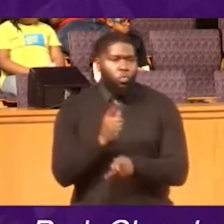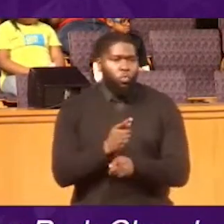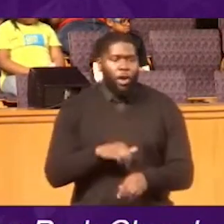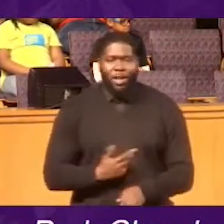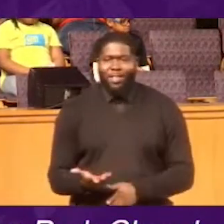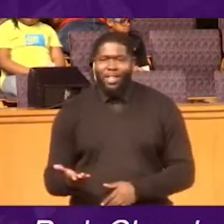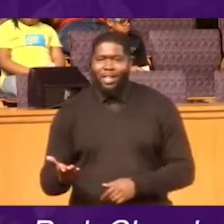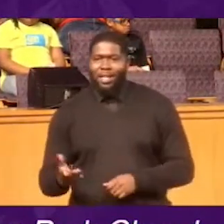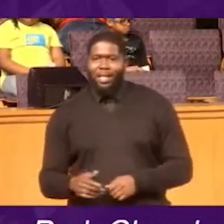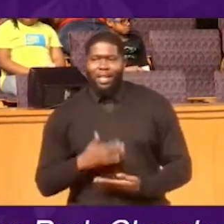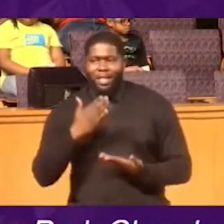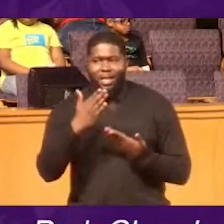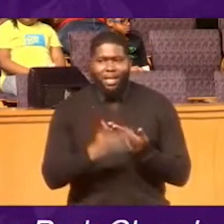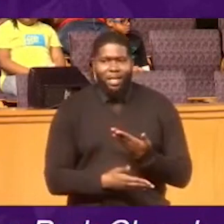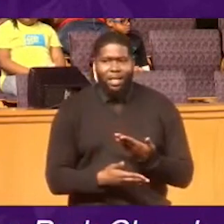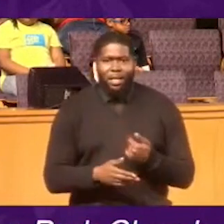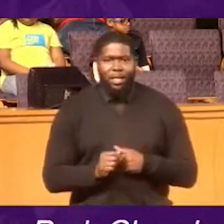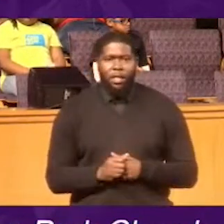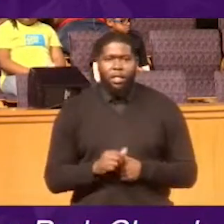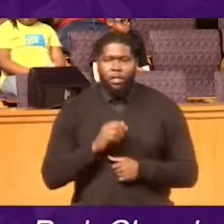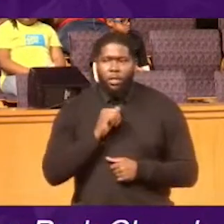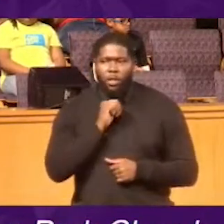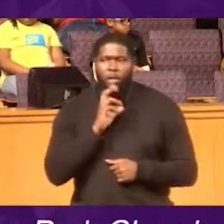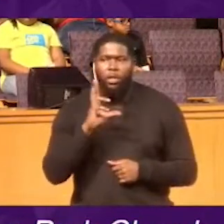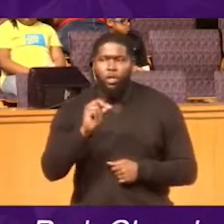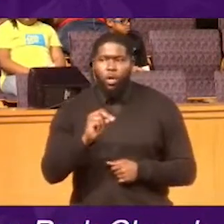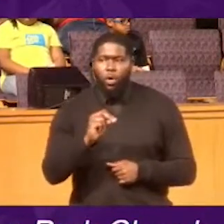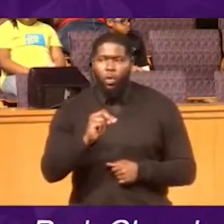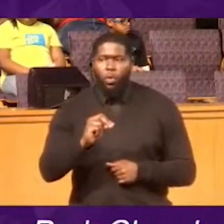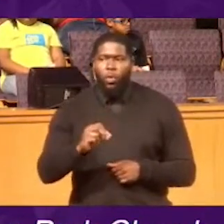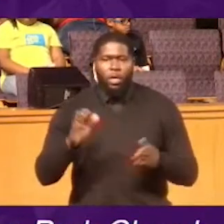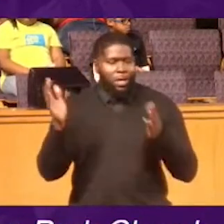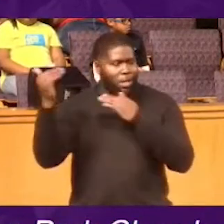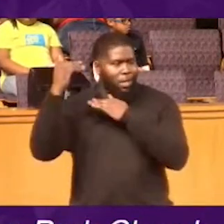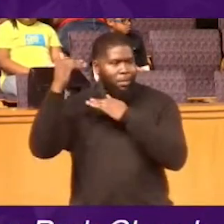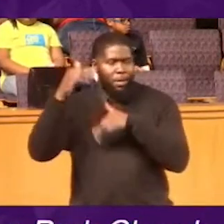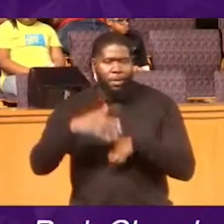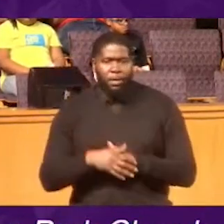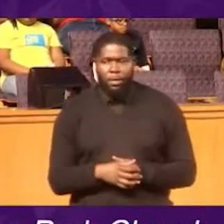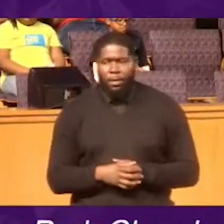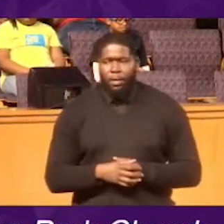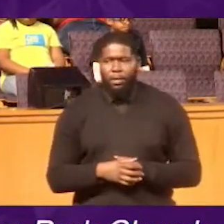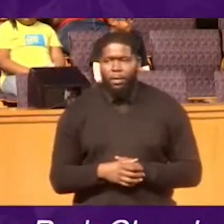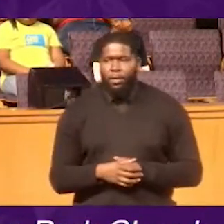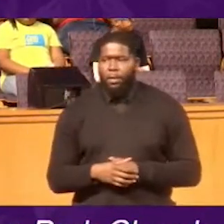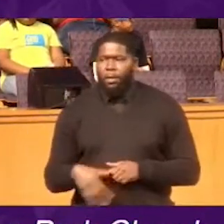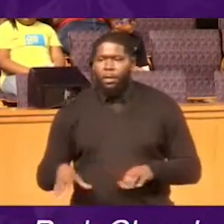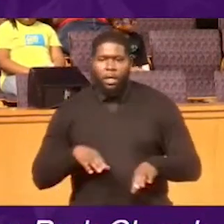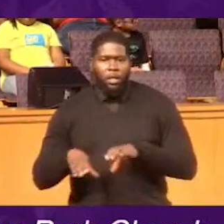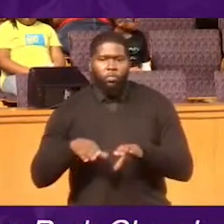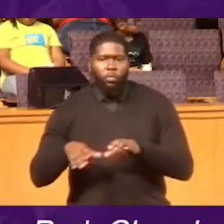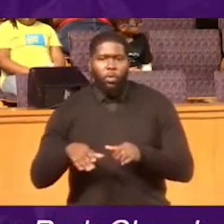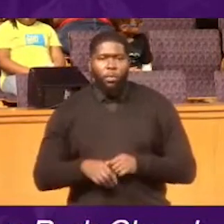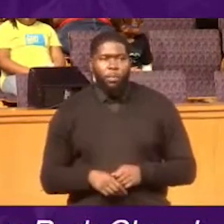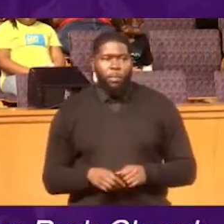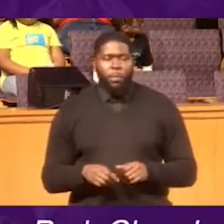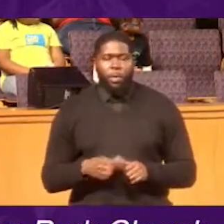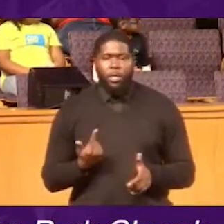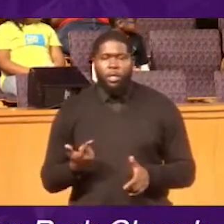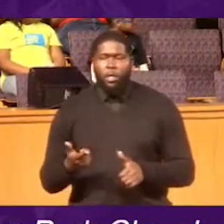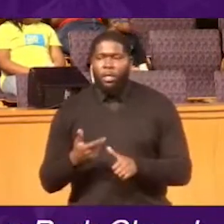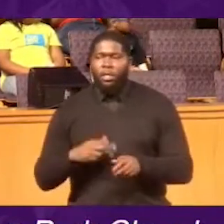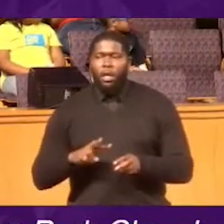love is the N is no limits. There's no limits on what we can do if we put things first, that